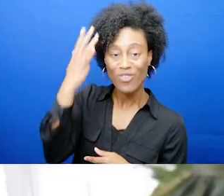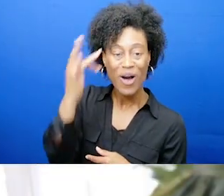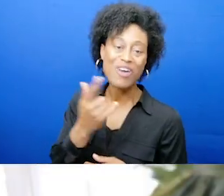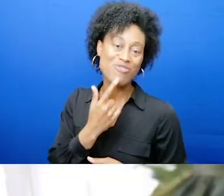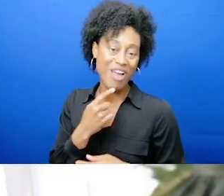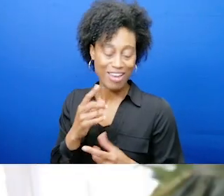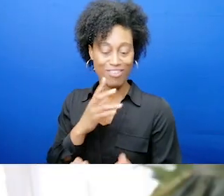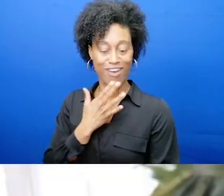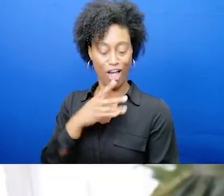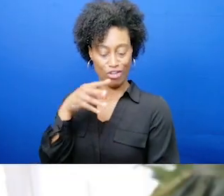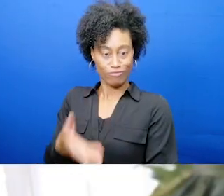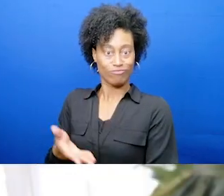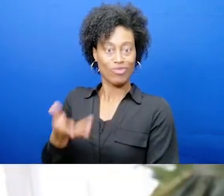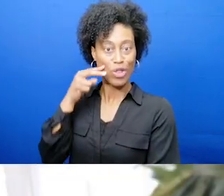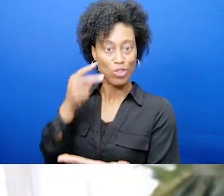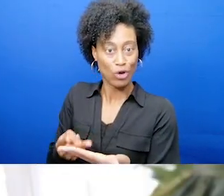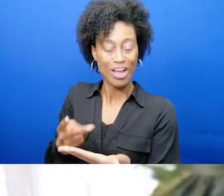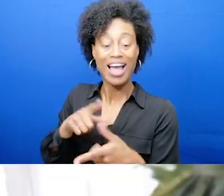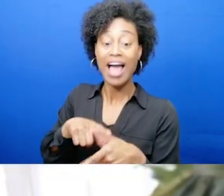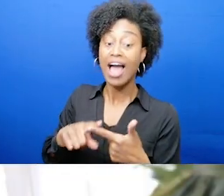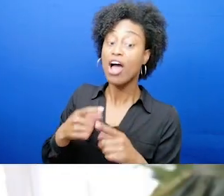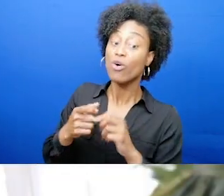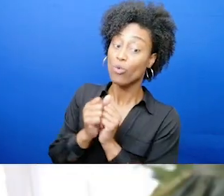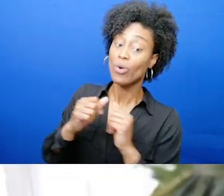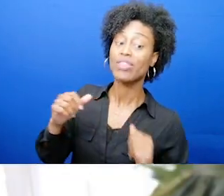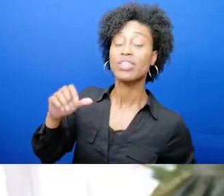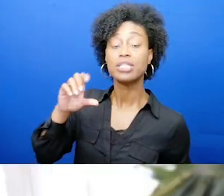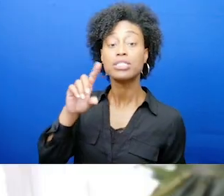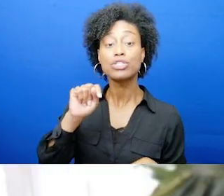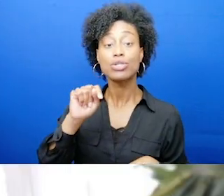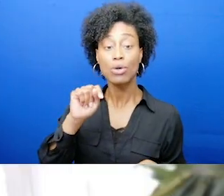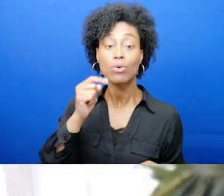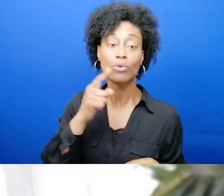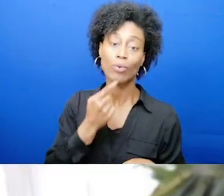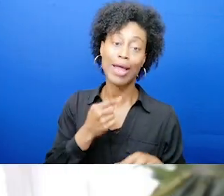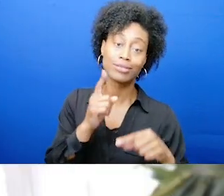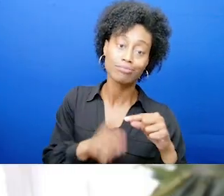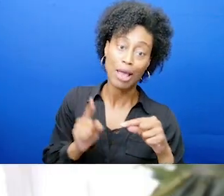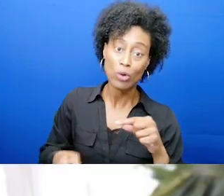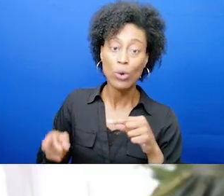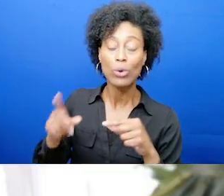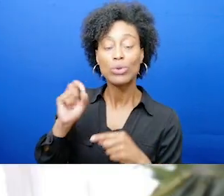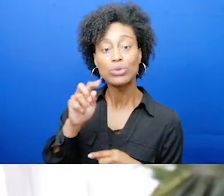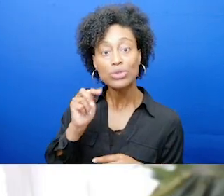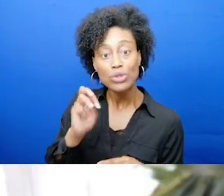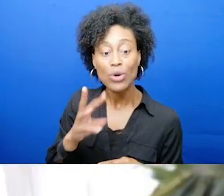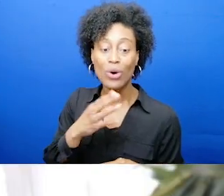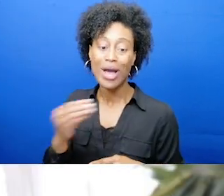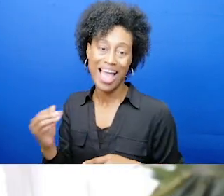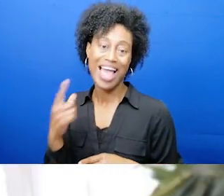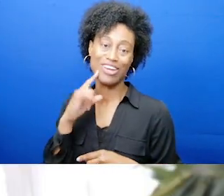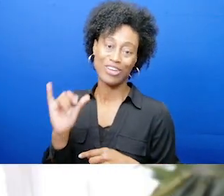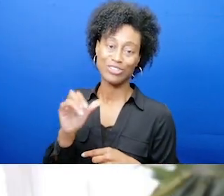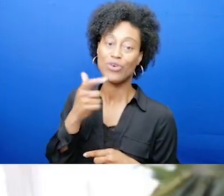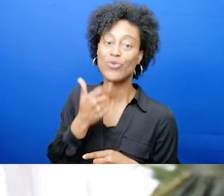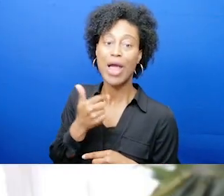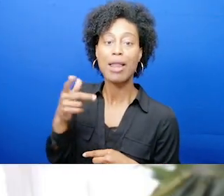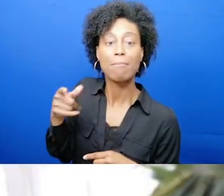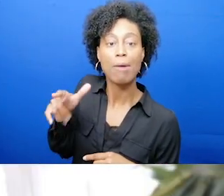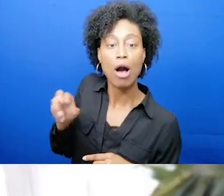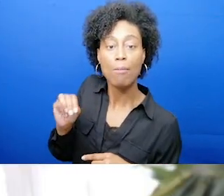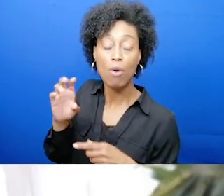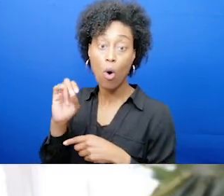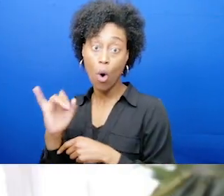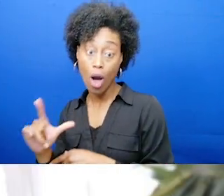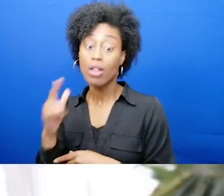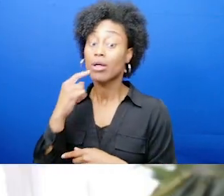dish, traditionally from tomato stew and red palm oil. In Ghana, this dish is a popular street food and comfort staple, and is